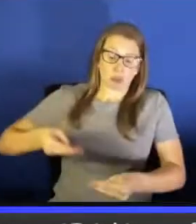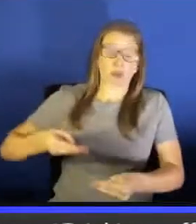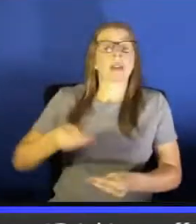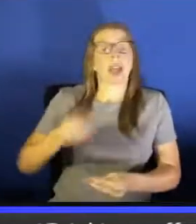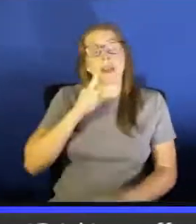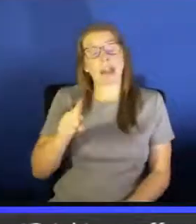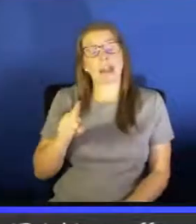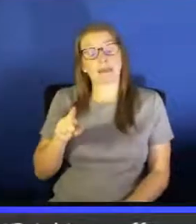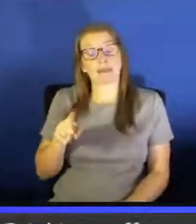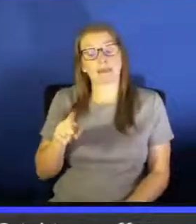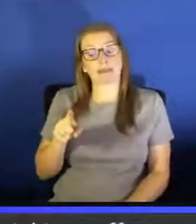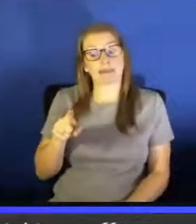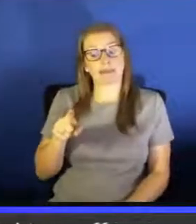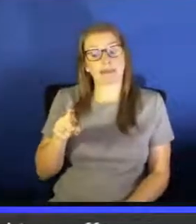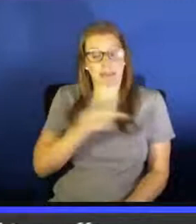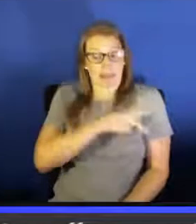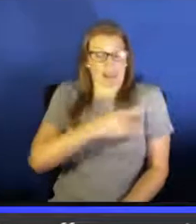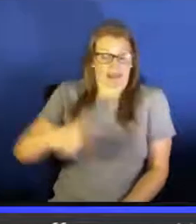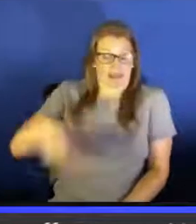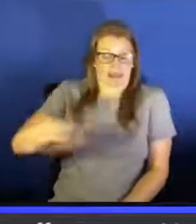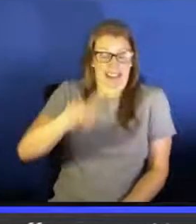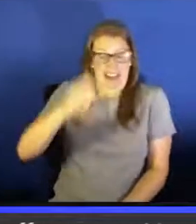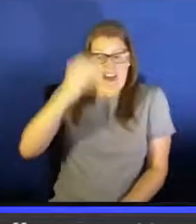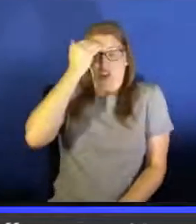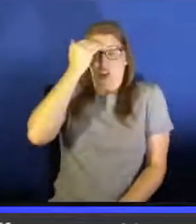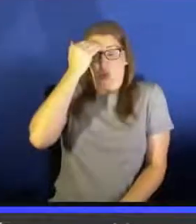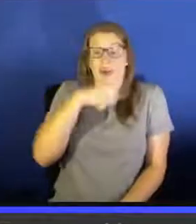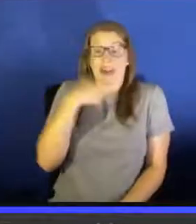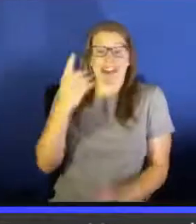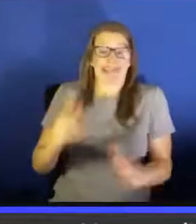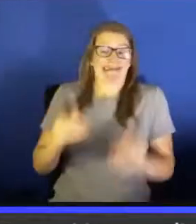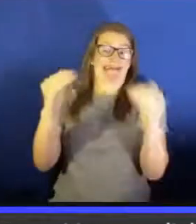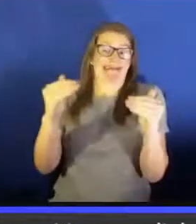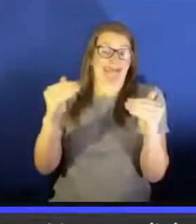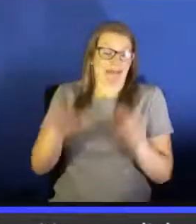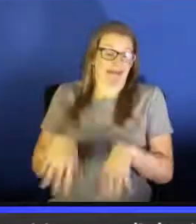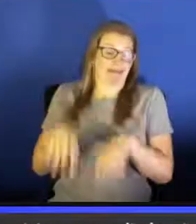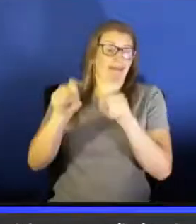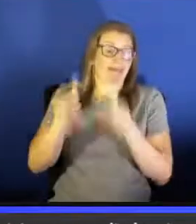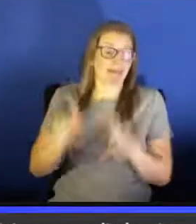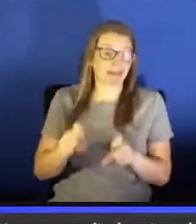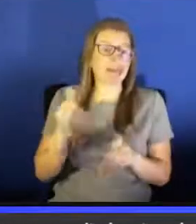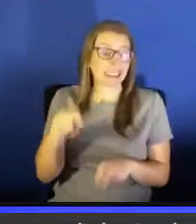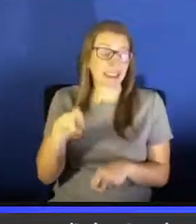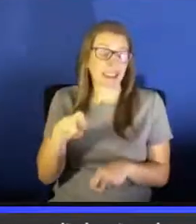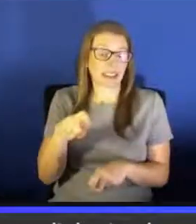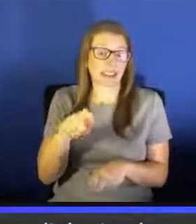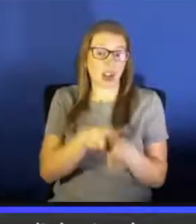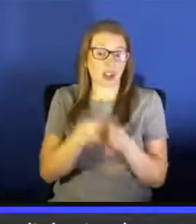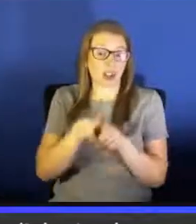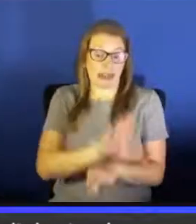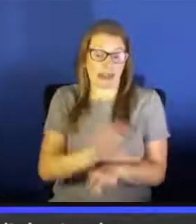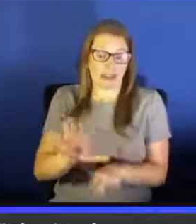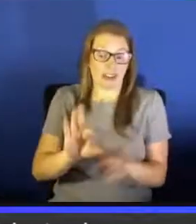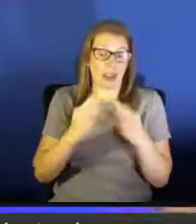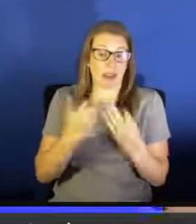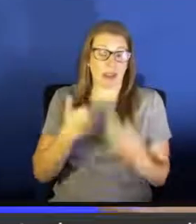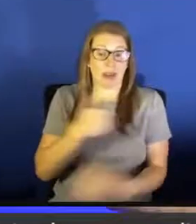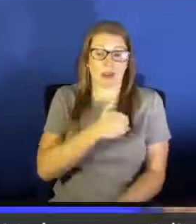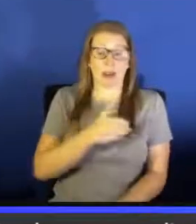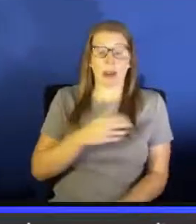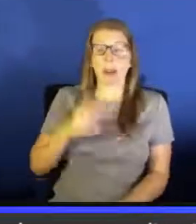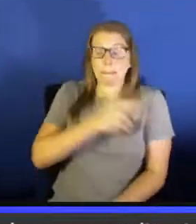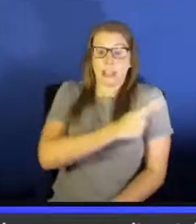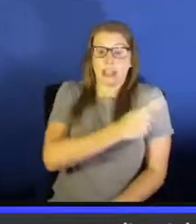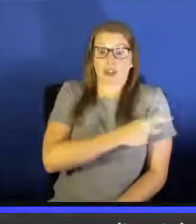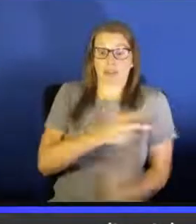greater awareness that they're at higher cancer risk, screenings, and as well as their family members. For patients who are diagnosed with prostate cancer and strong family